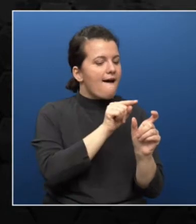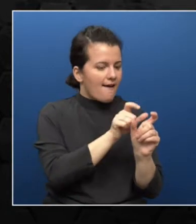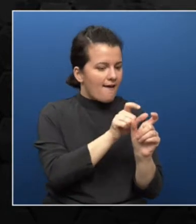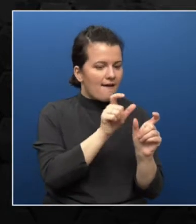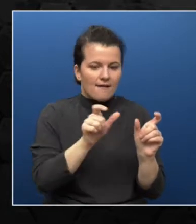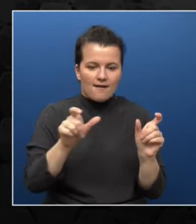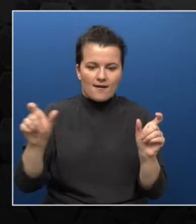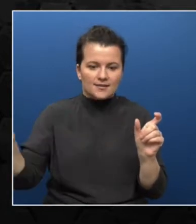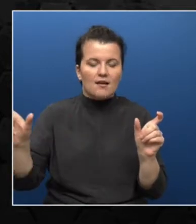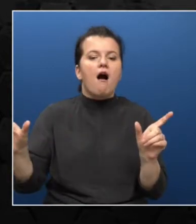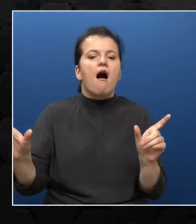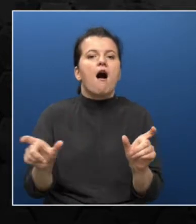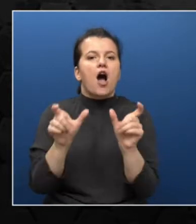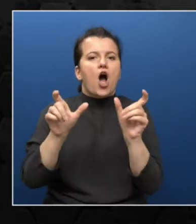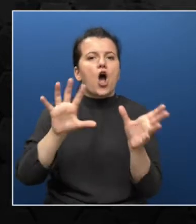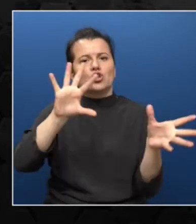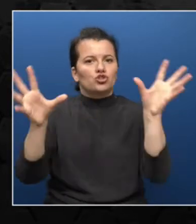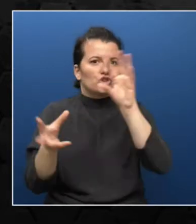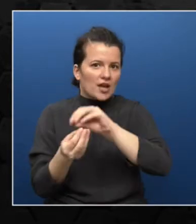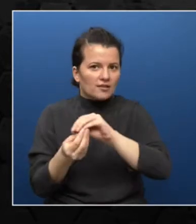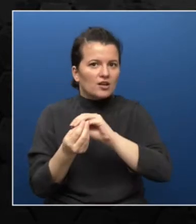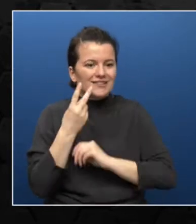negative, but in the opinion mining we can